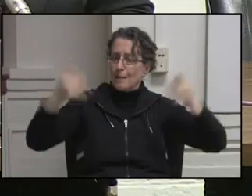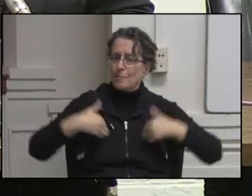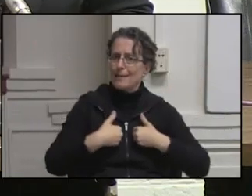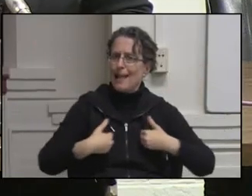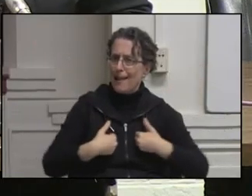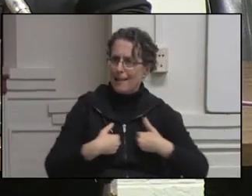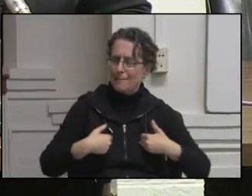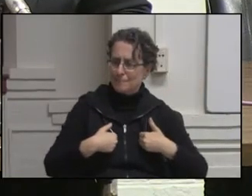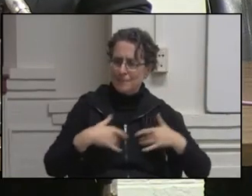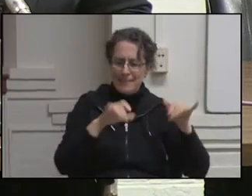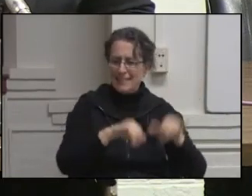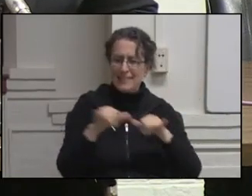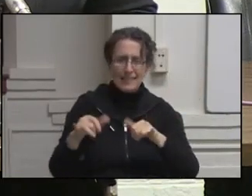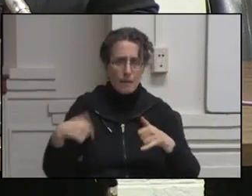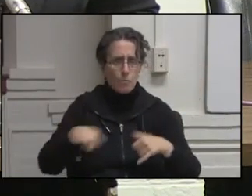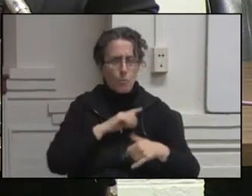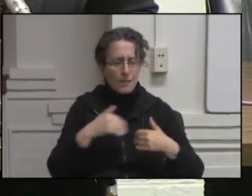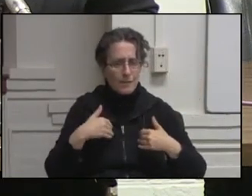we celebrate people.